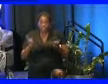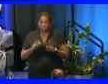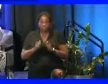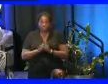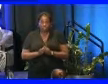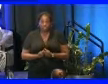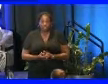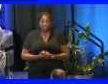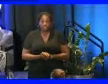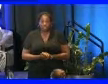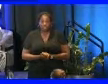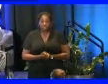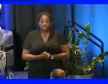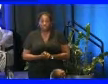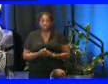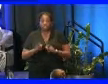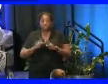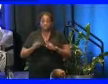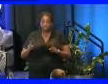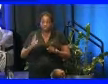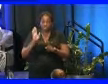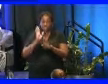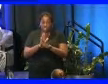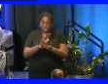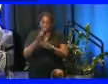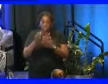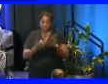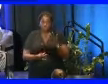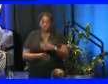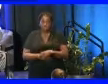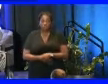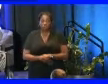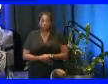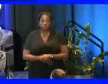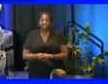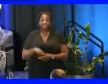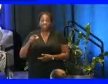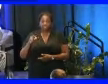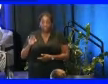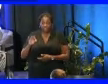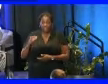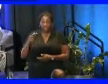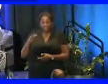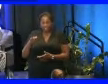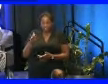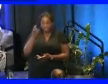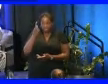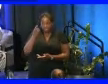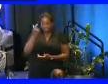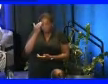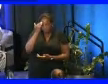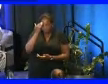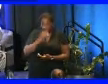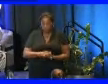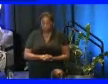with, but it's their choice as long as it's informed.